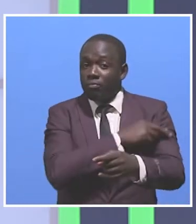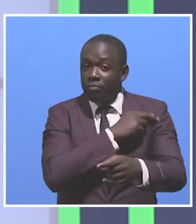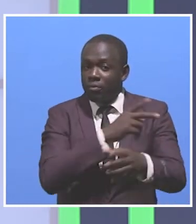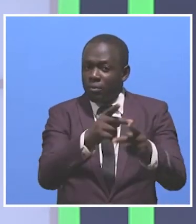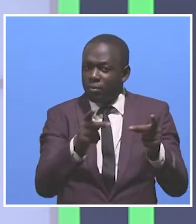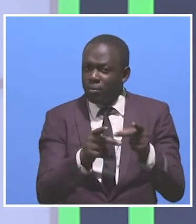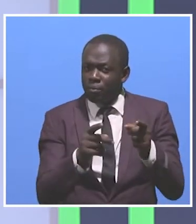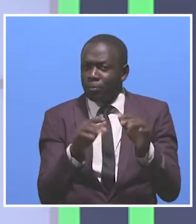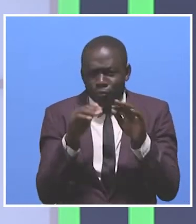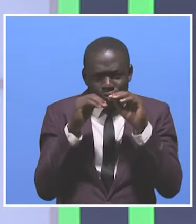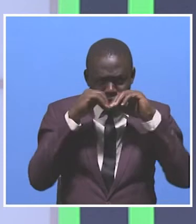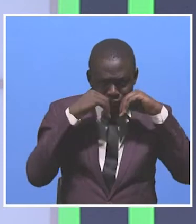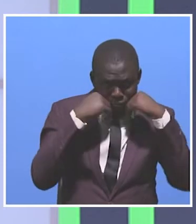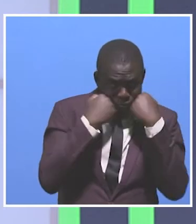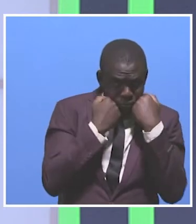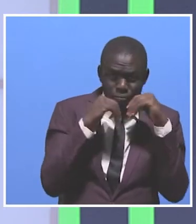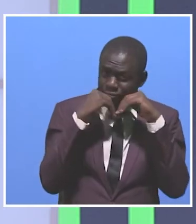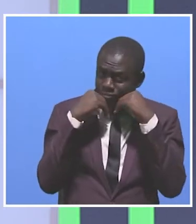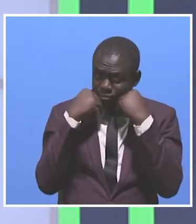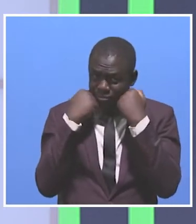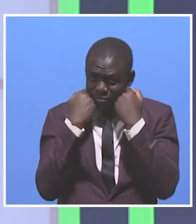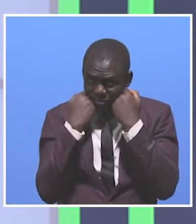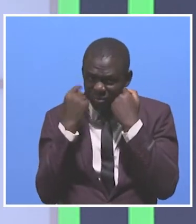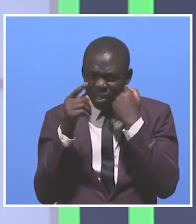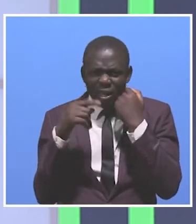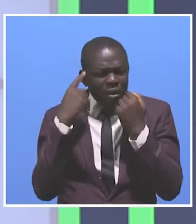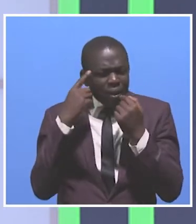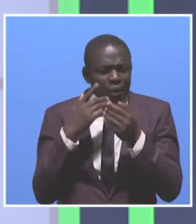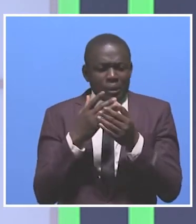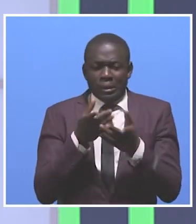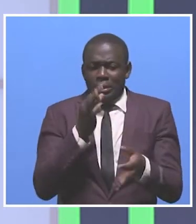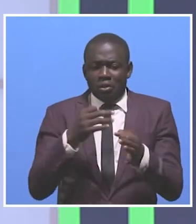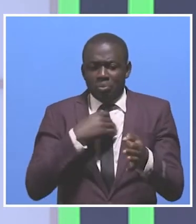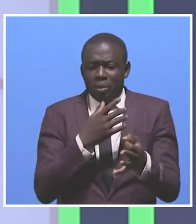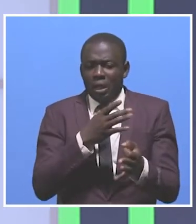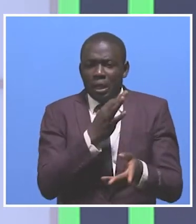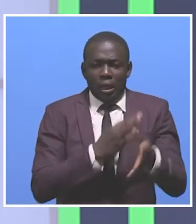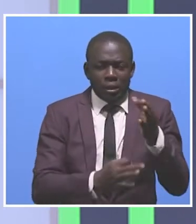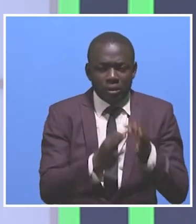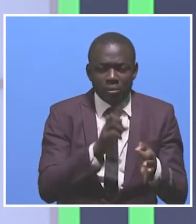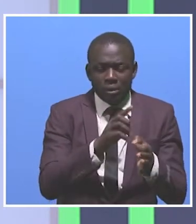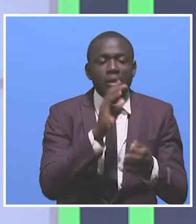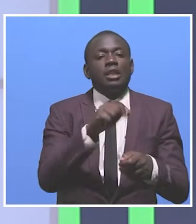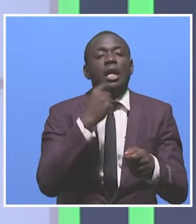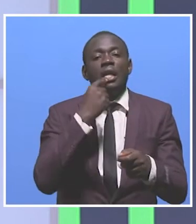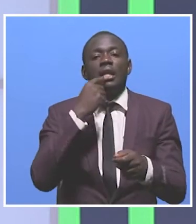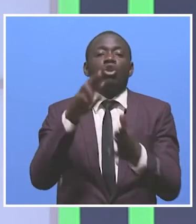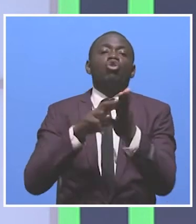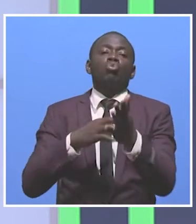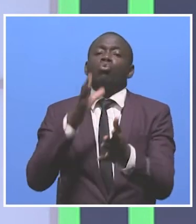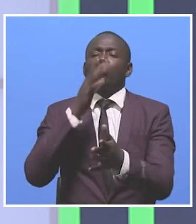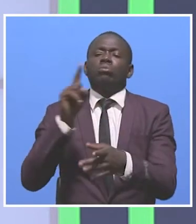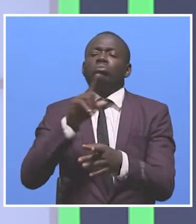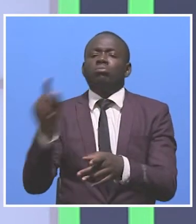they feel shy. They will be like, someone will tell my mom that I went to the family planning unit.